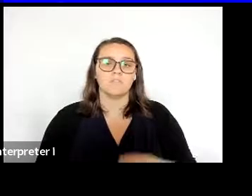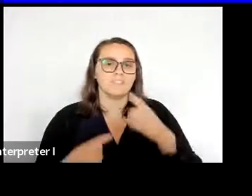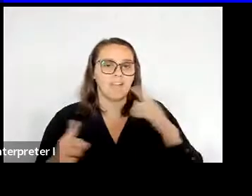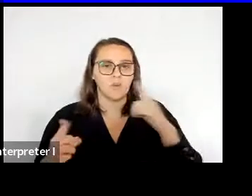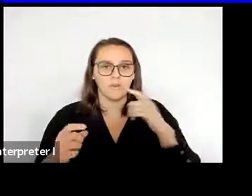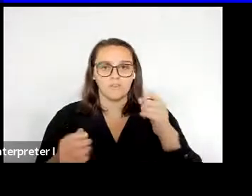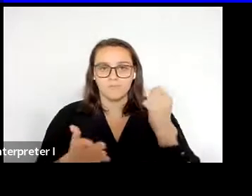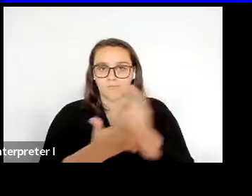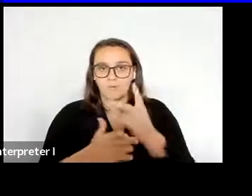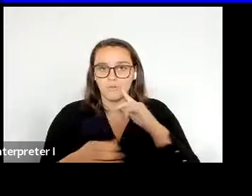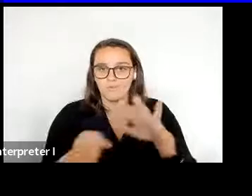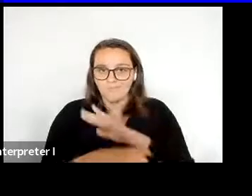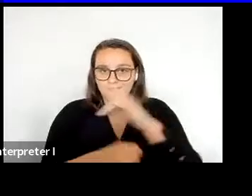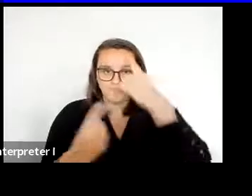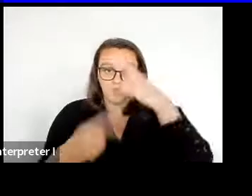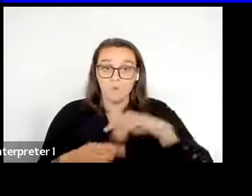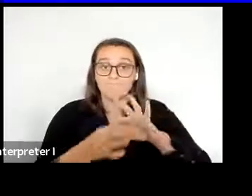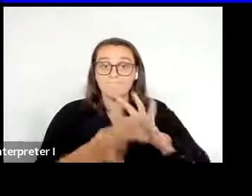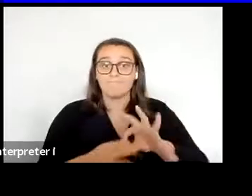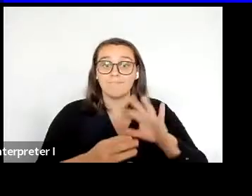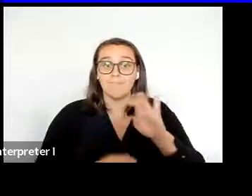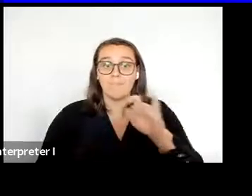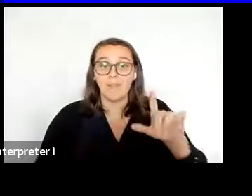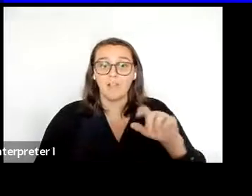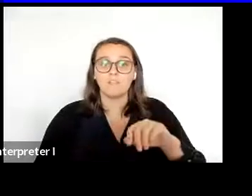approved unanimously. We have the underlying bill, Bill